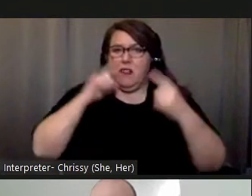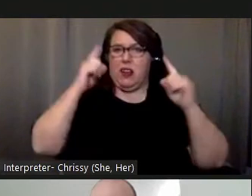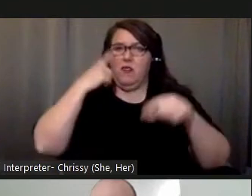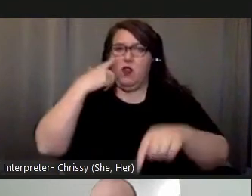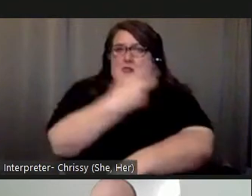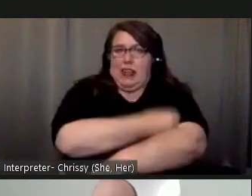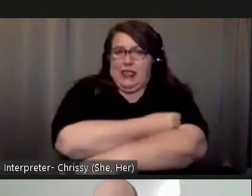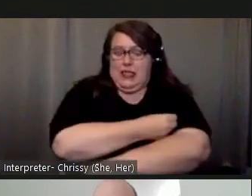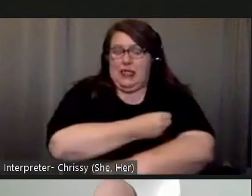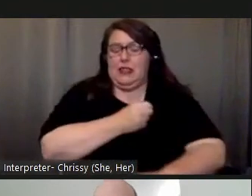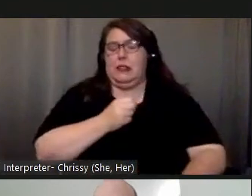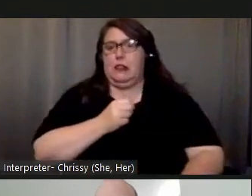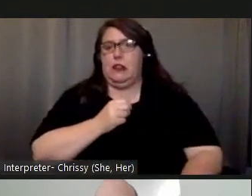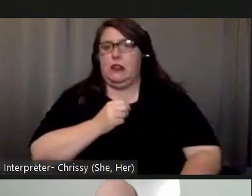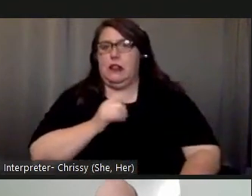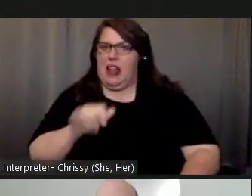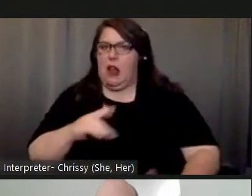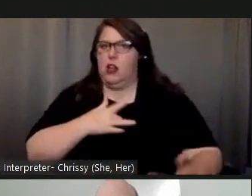we saw